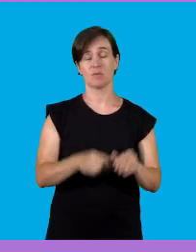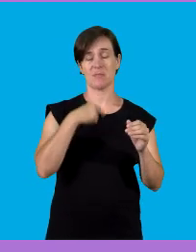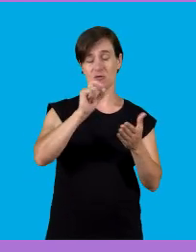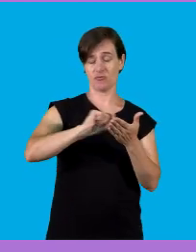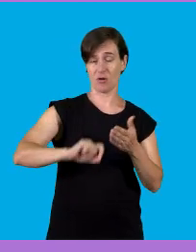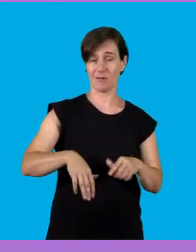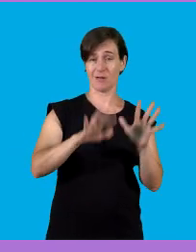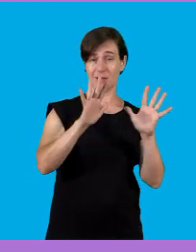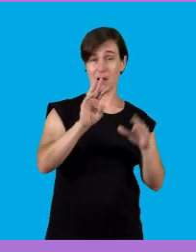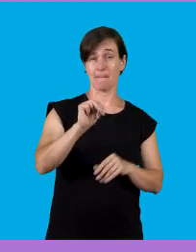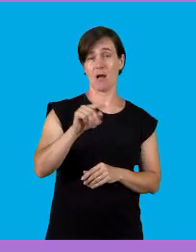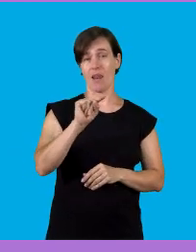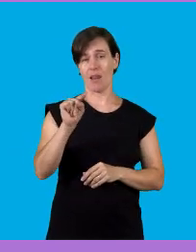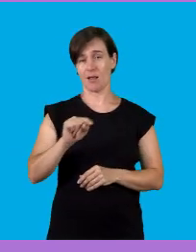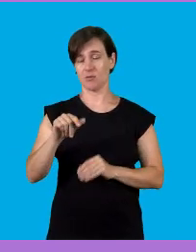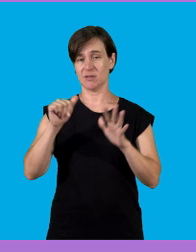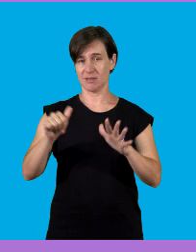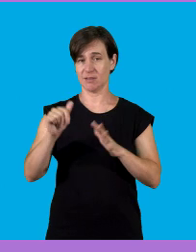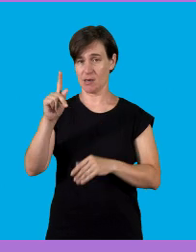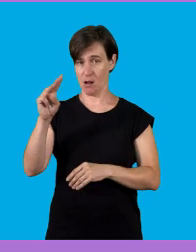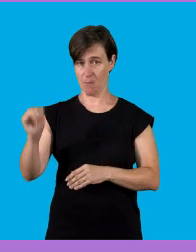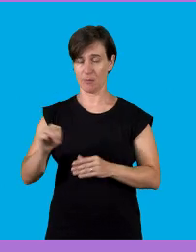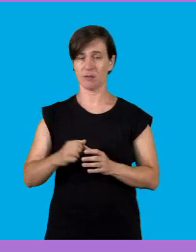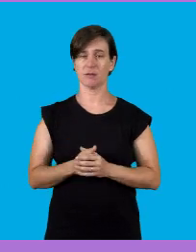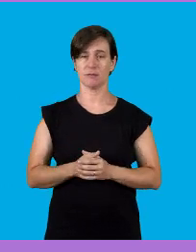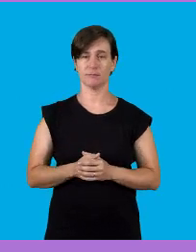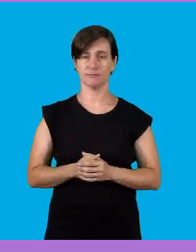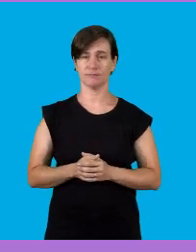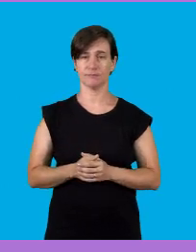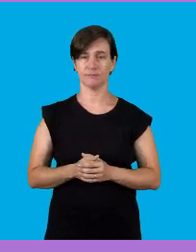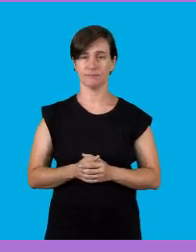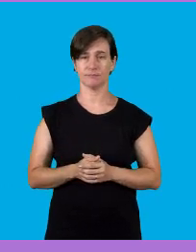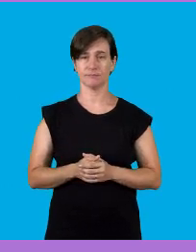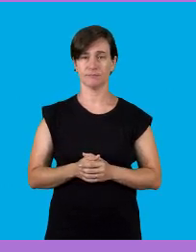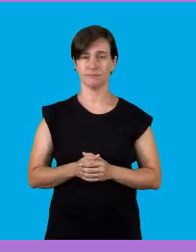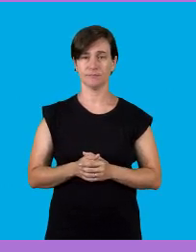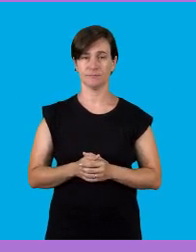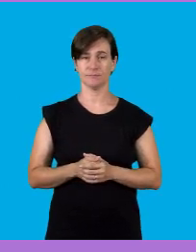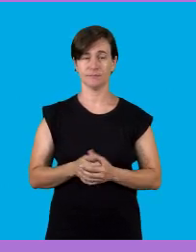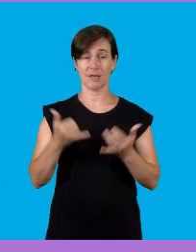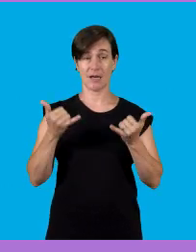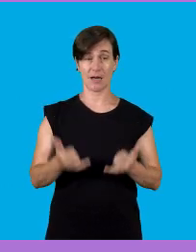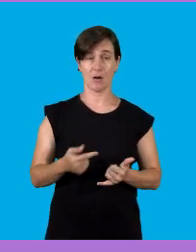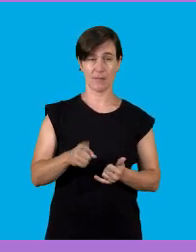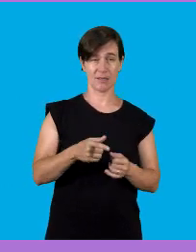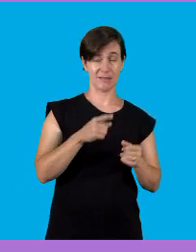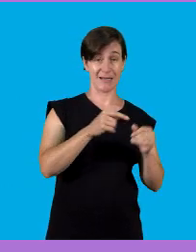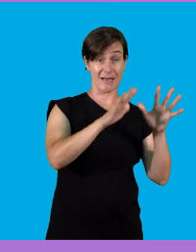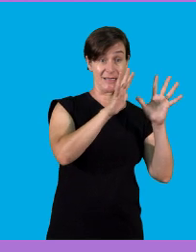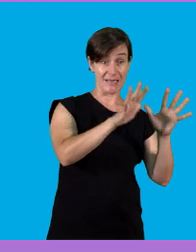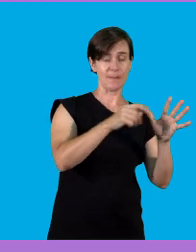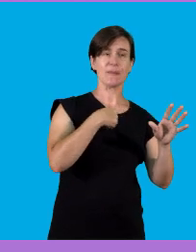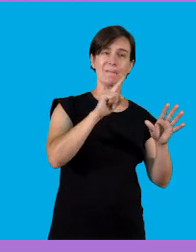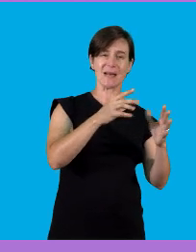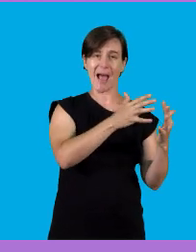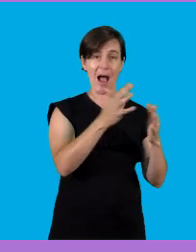equals, that will give us 16 kilometers. So now I must go from 10 to 500 to give you